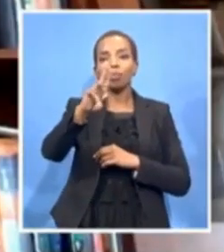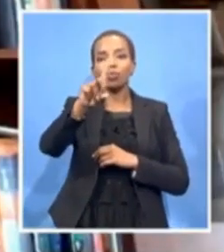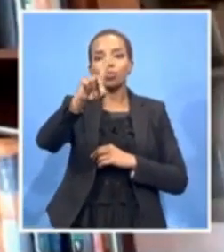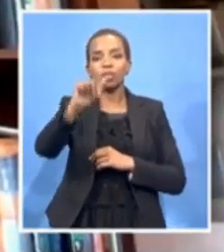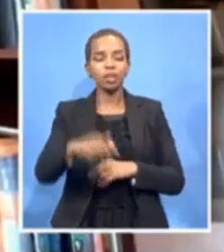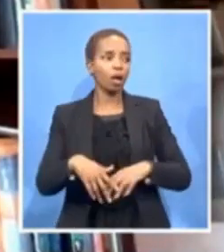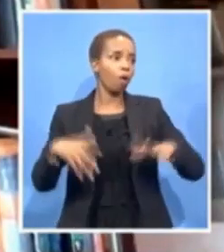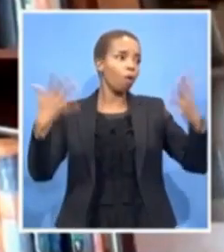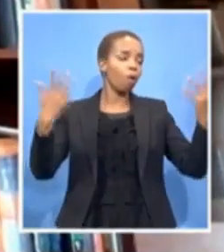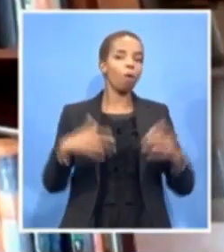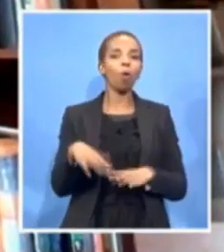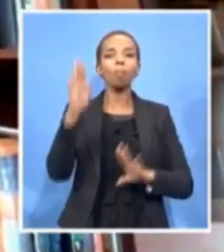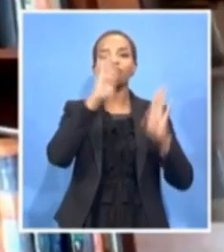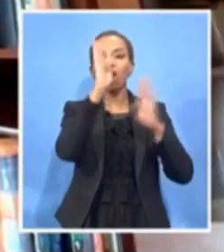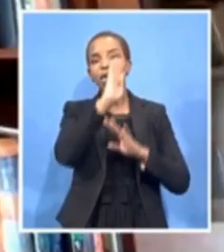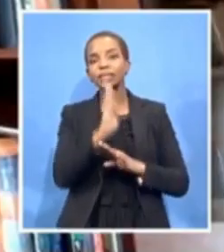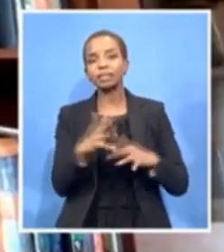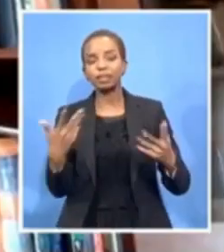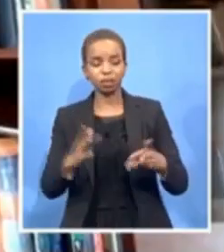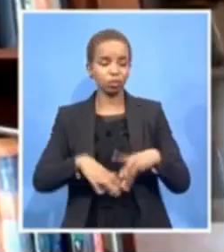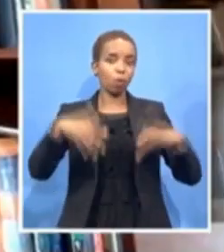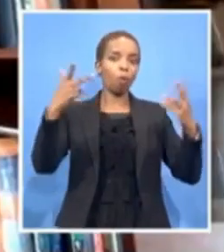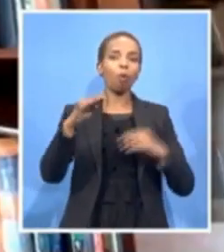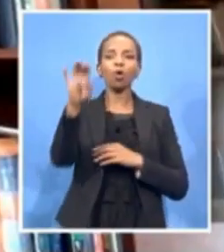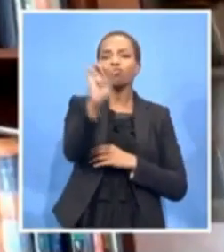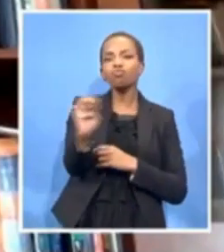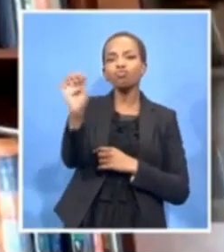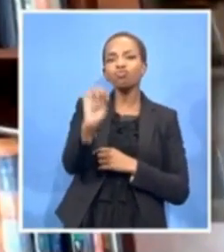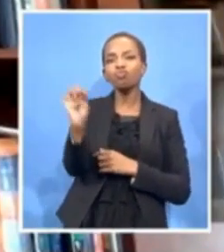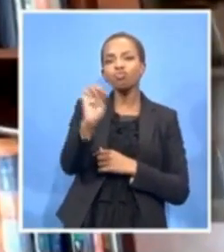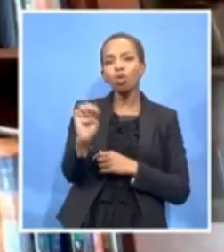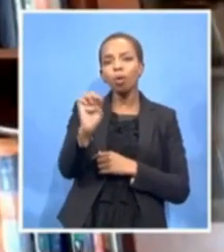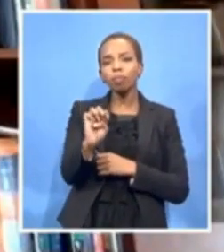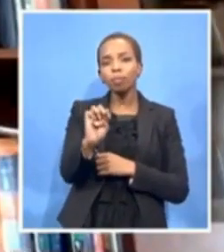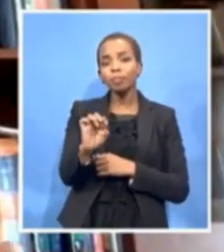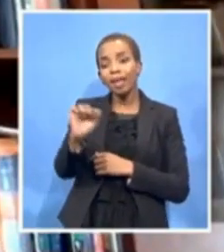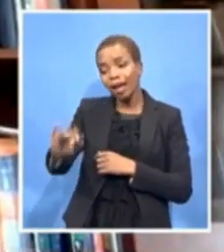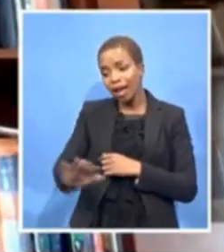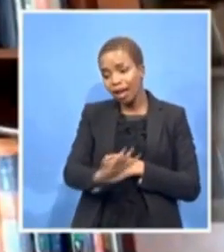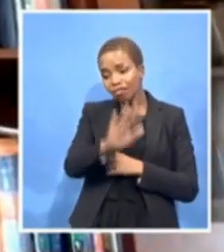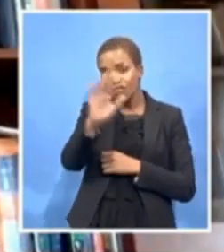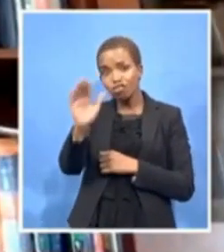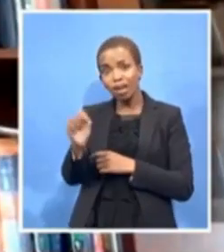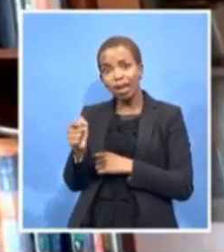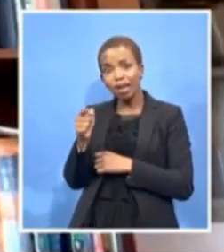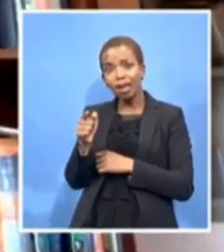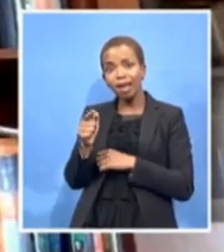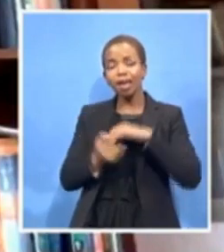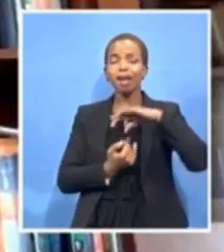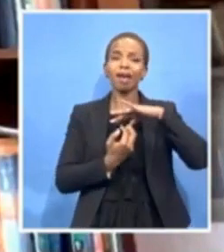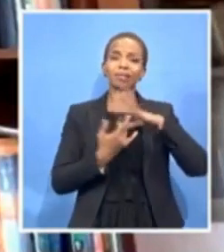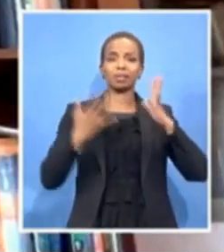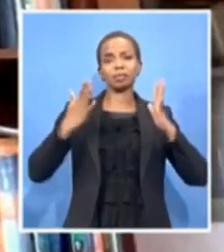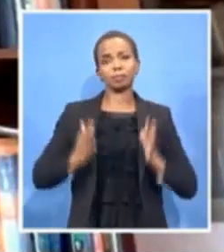in Europe, Africans in the diaspora. We are saying that the time is